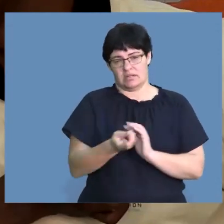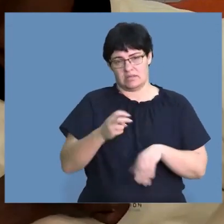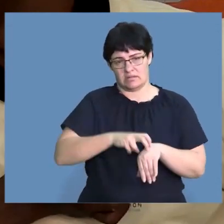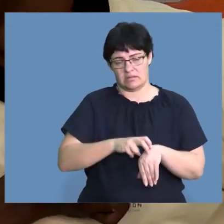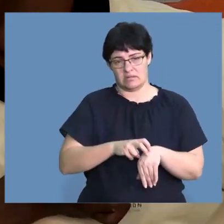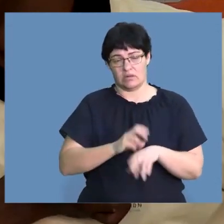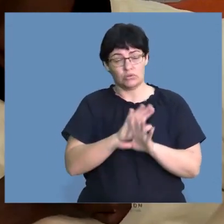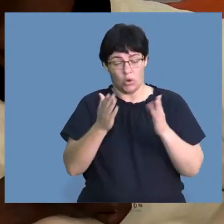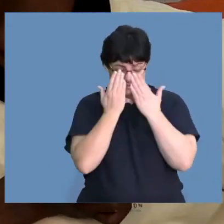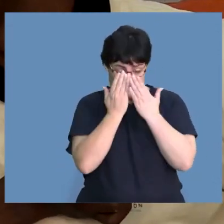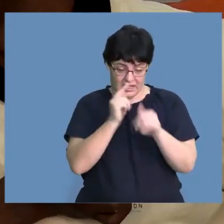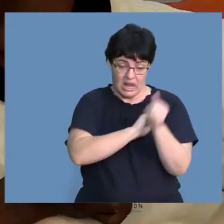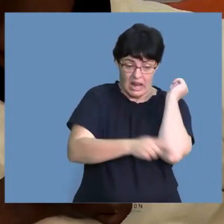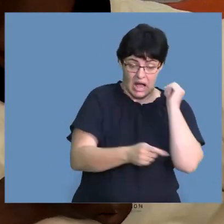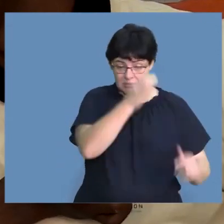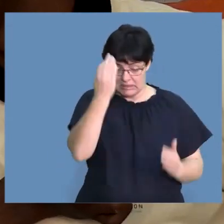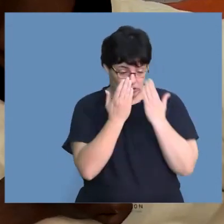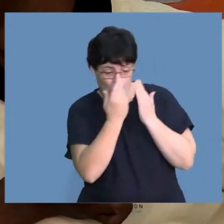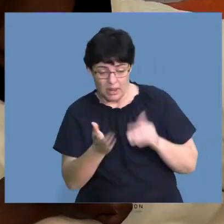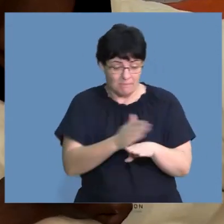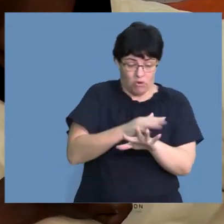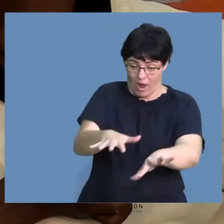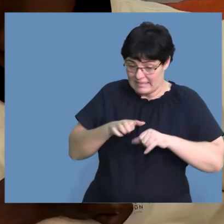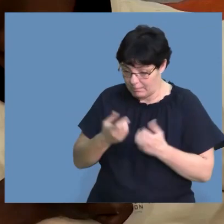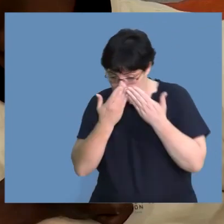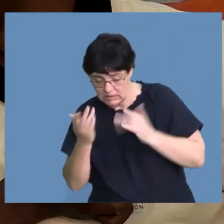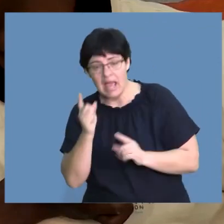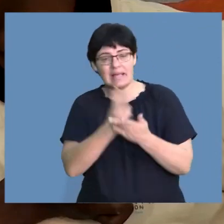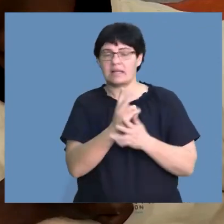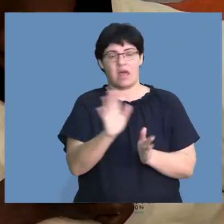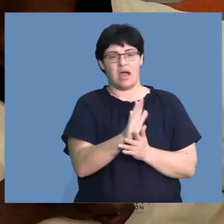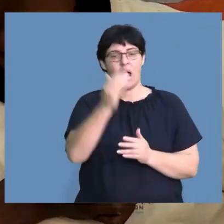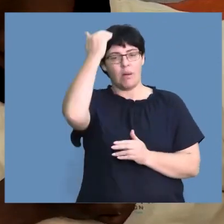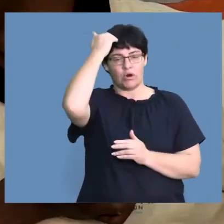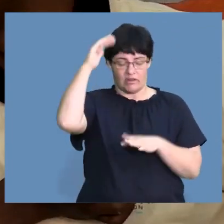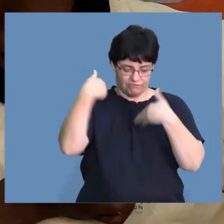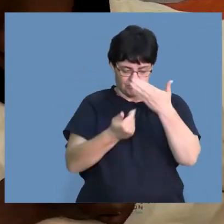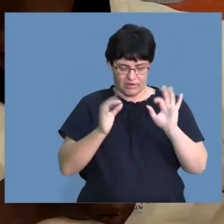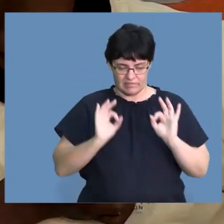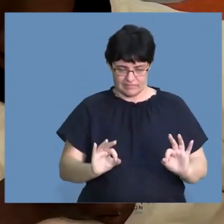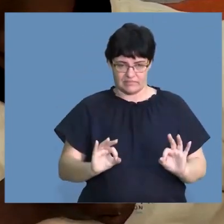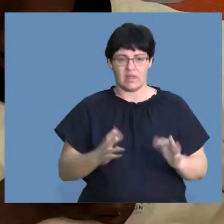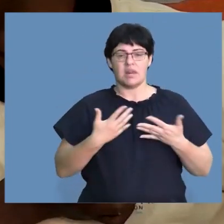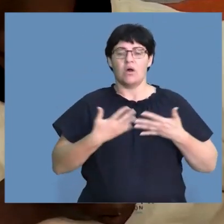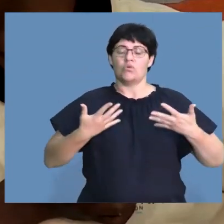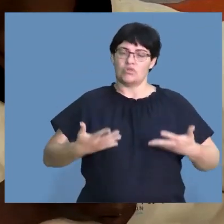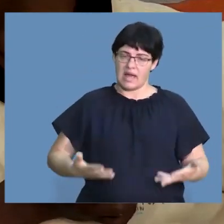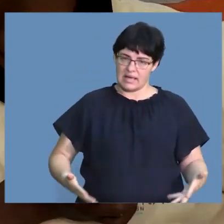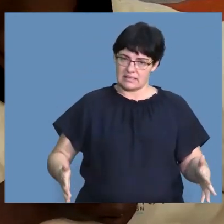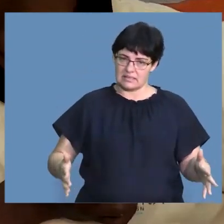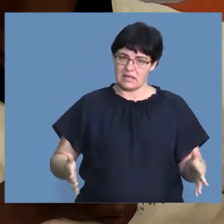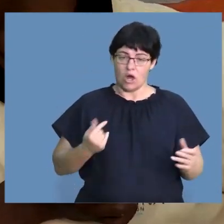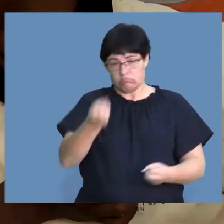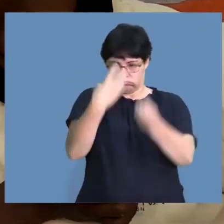morning. Don't cram and don't do last-minute learning just before the exam, because your brain's already processed it. Now you're going